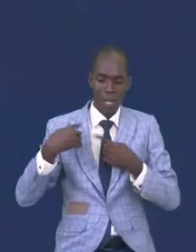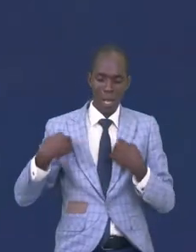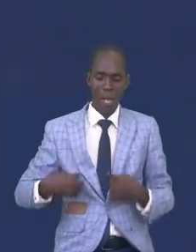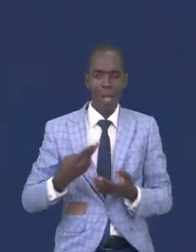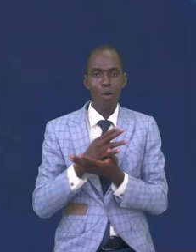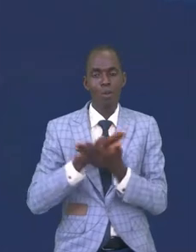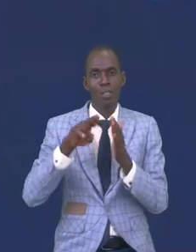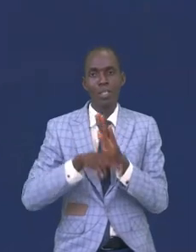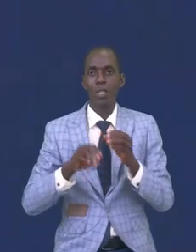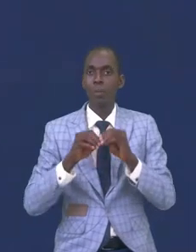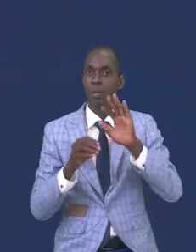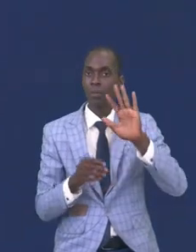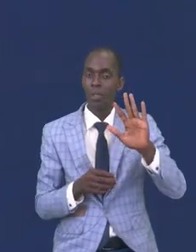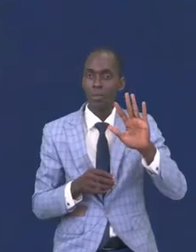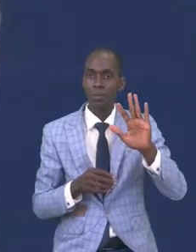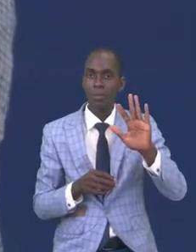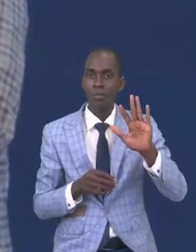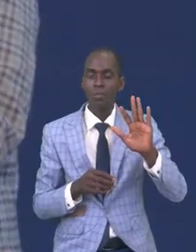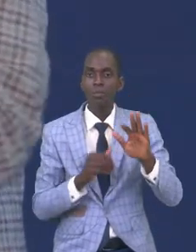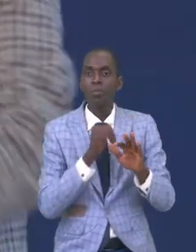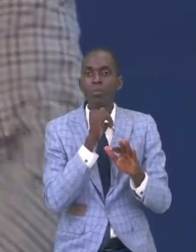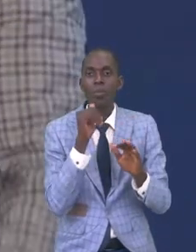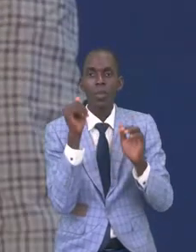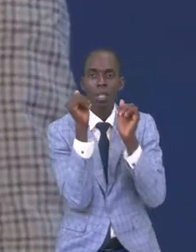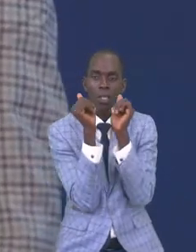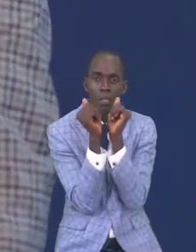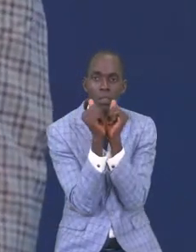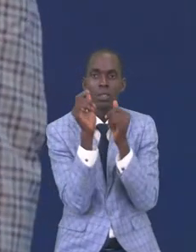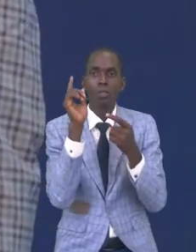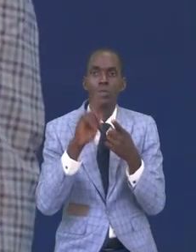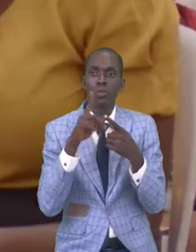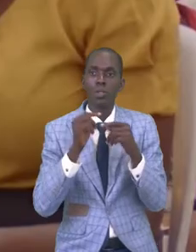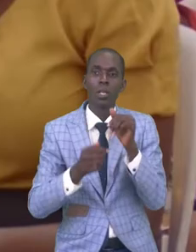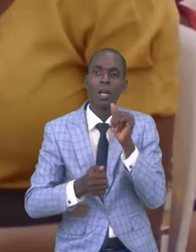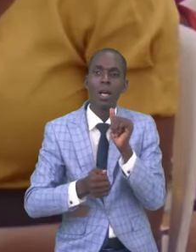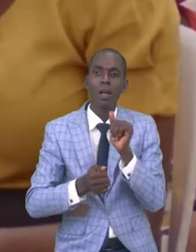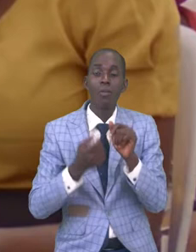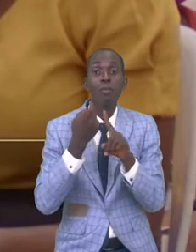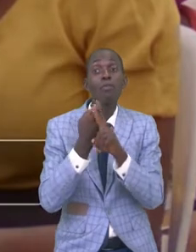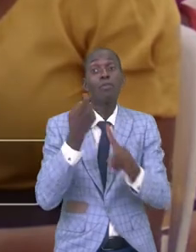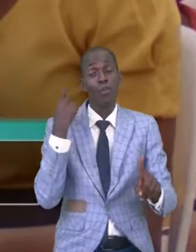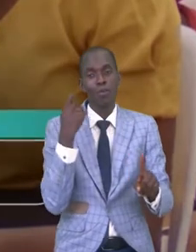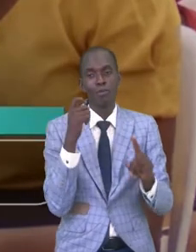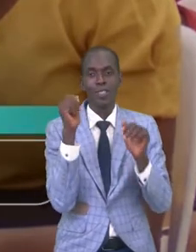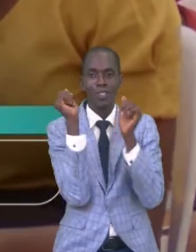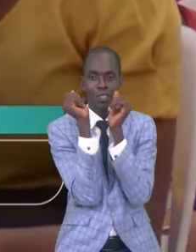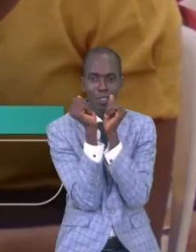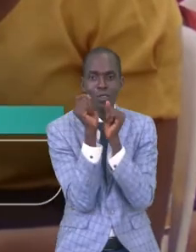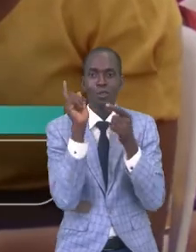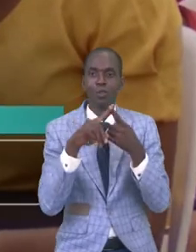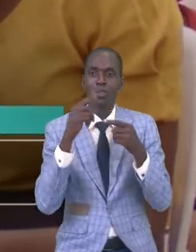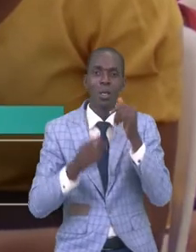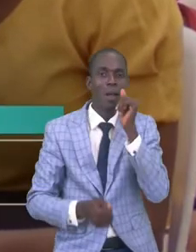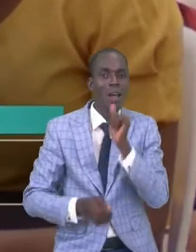Number five, from slavery to the highest height. Slavery. That's what God did